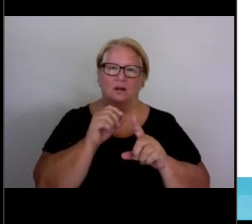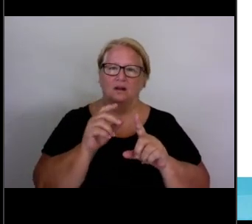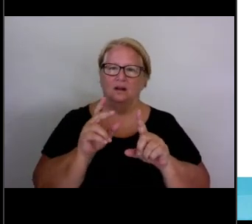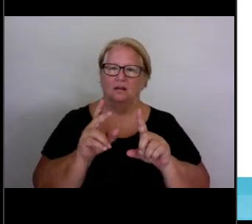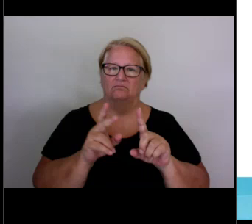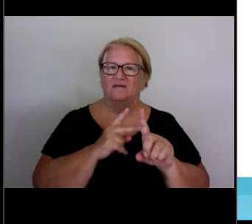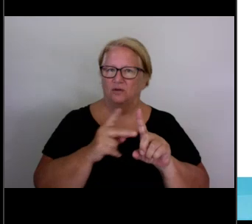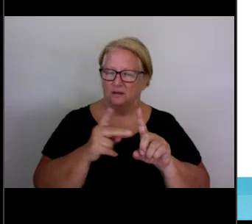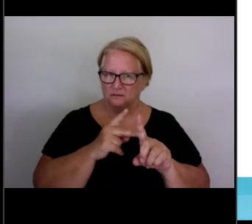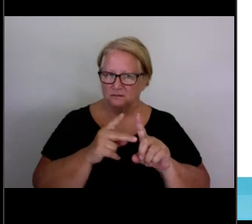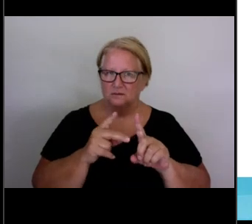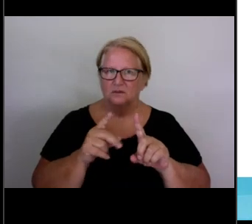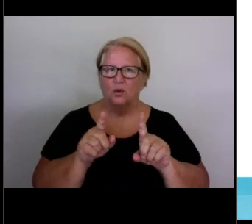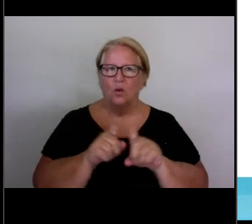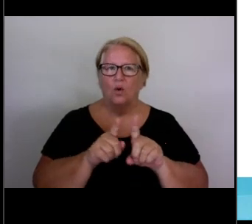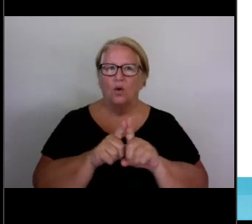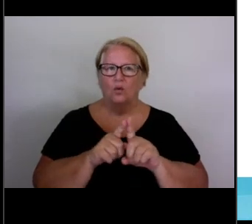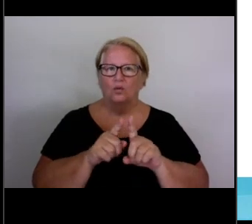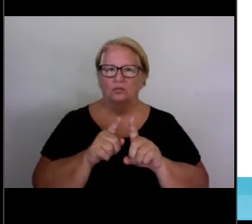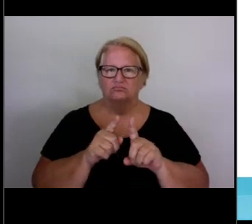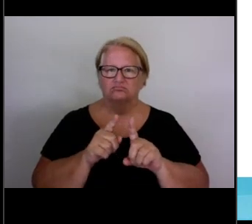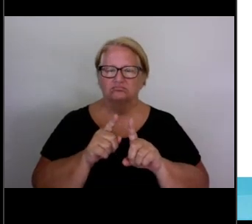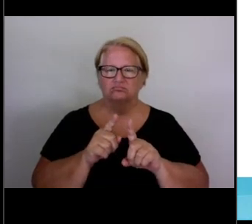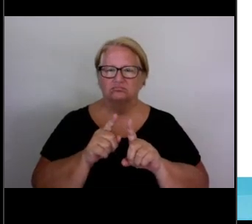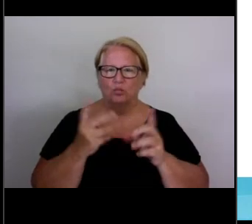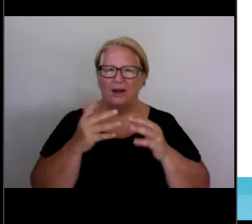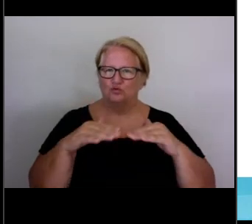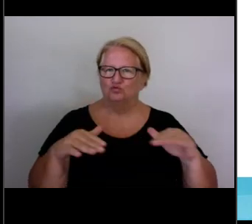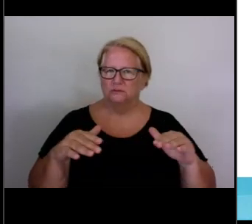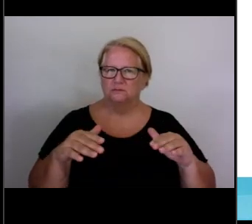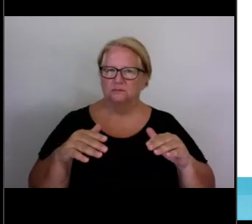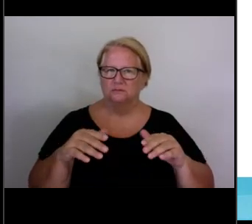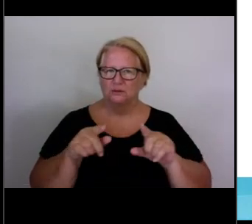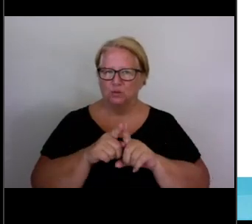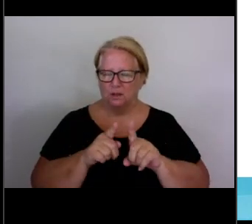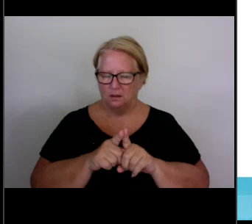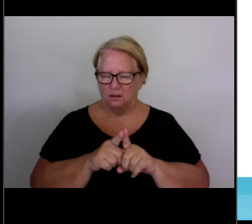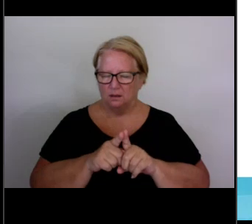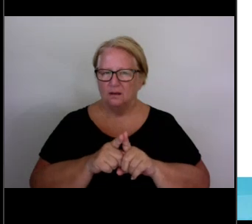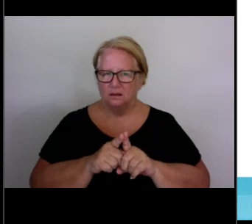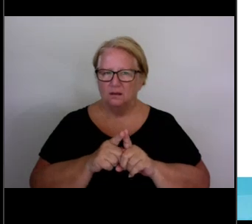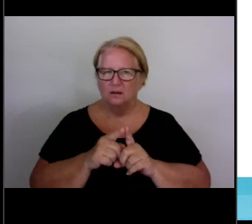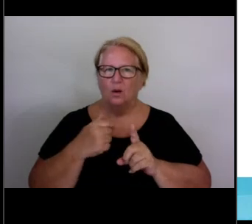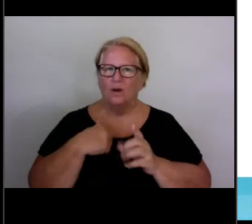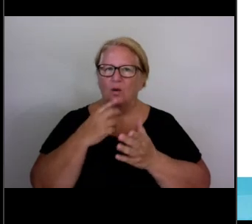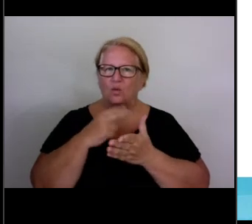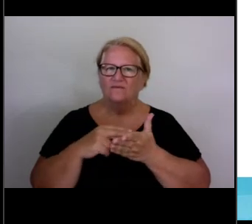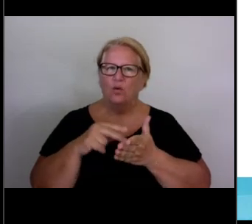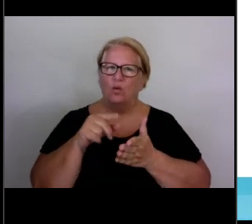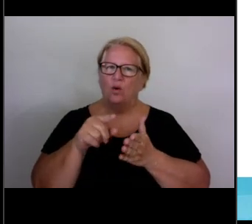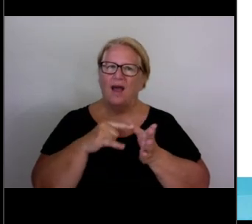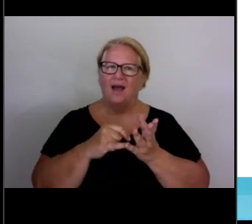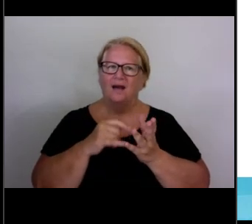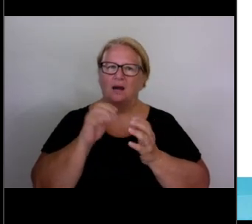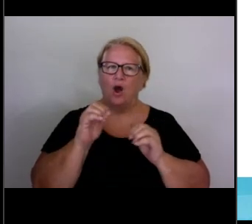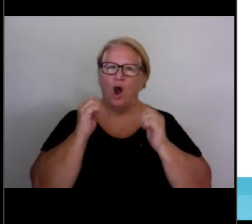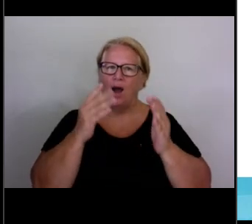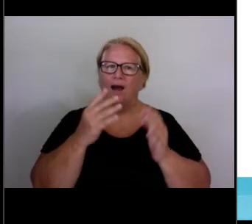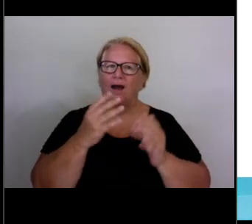and also offences where there are children complainants. We refer to these matters as being high